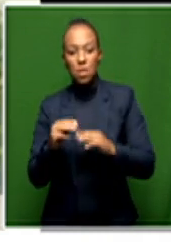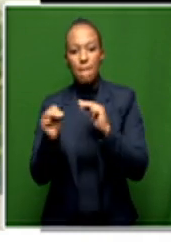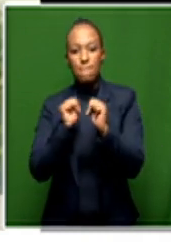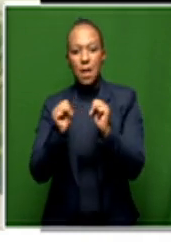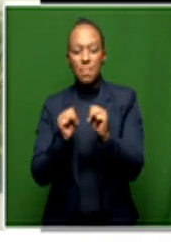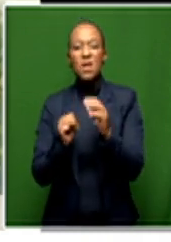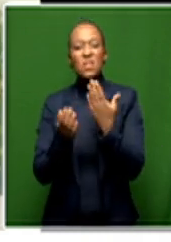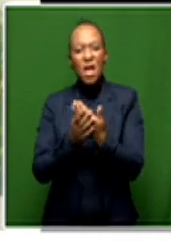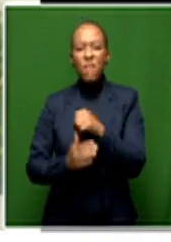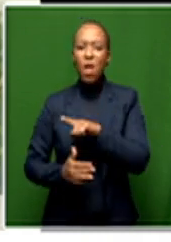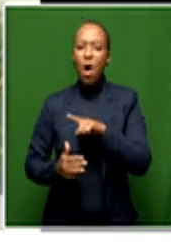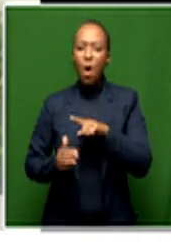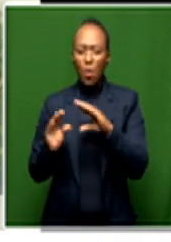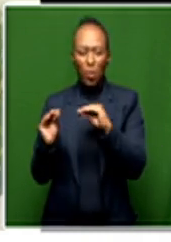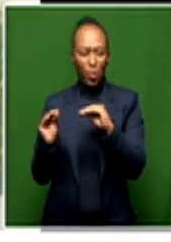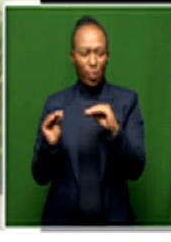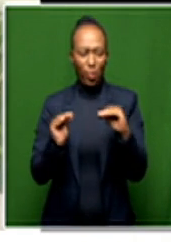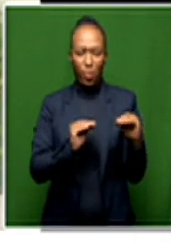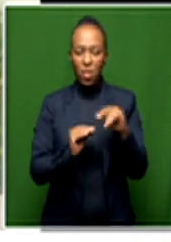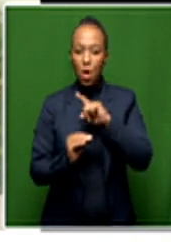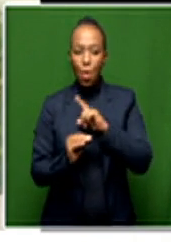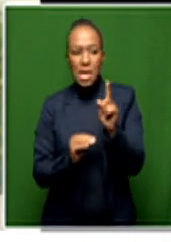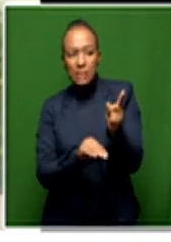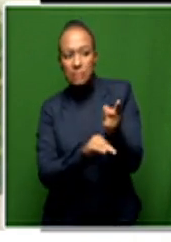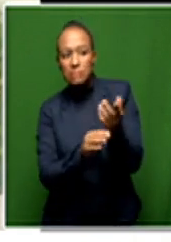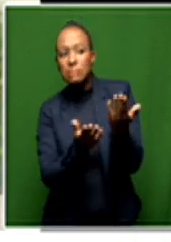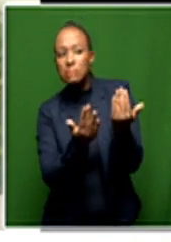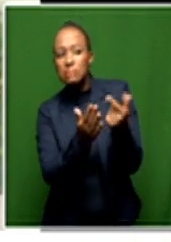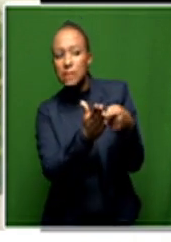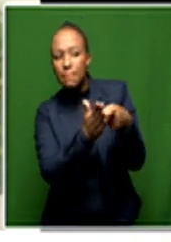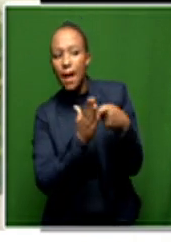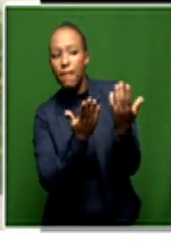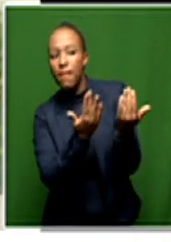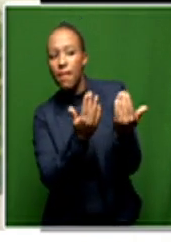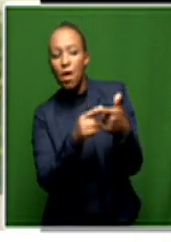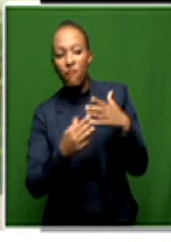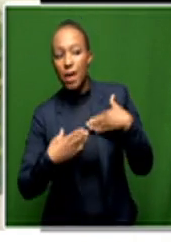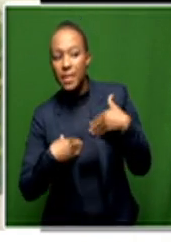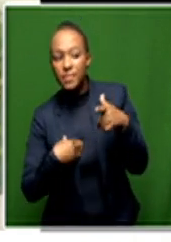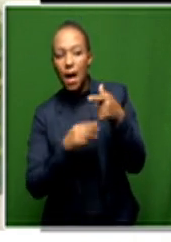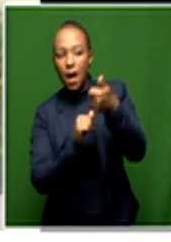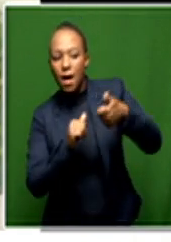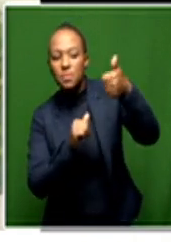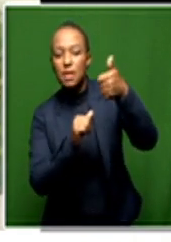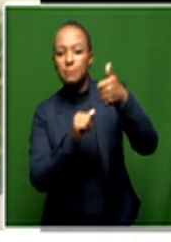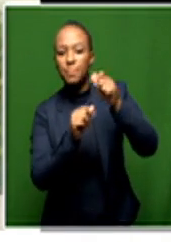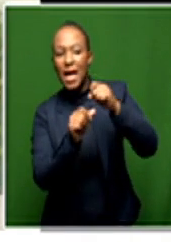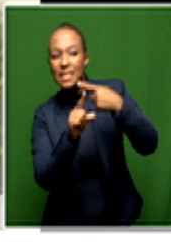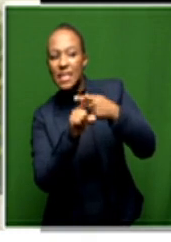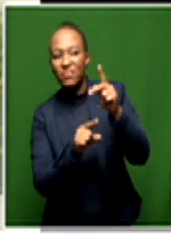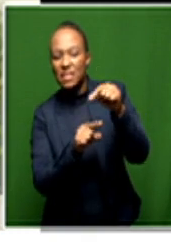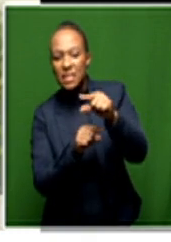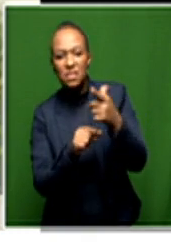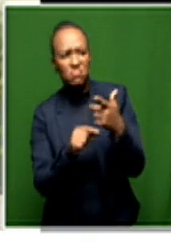for the longest of time. And therefore, when you call for it, to demand of it from administrators and the executive, it's foreign language to